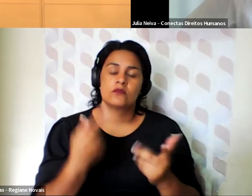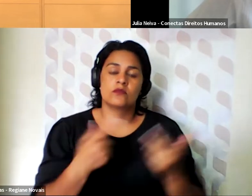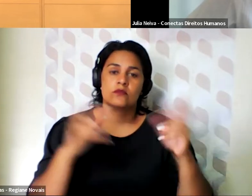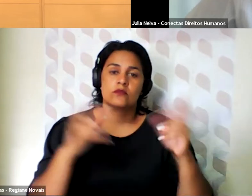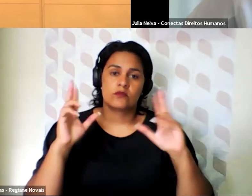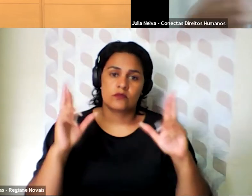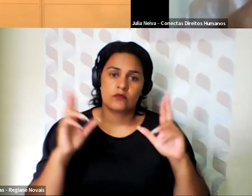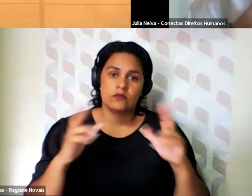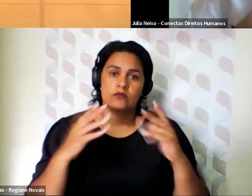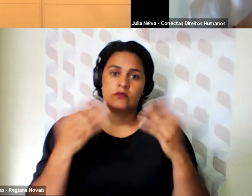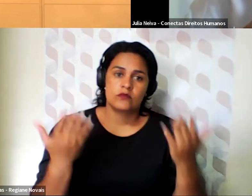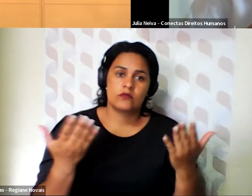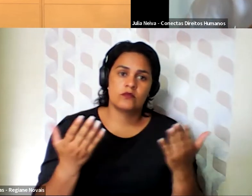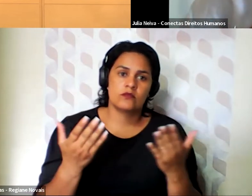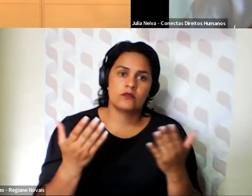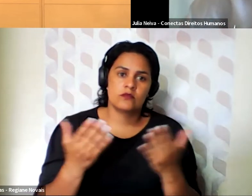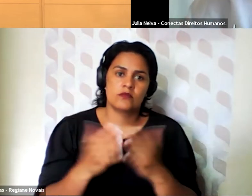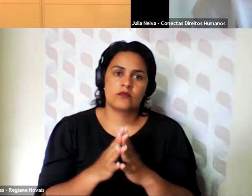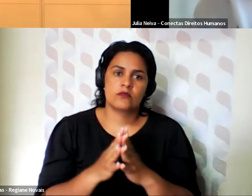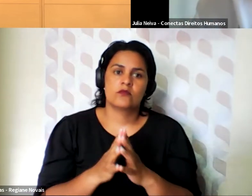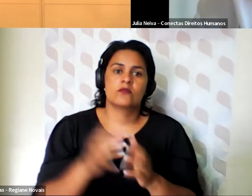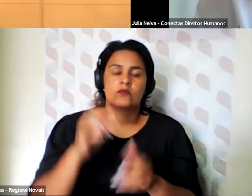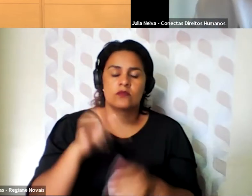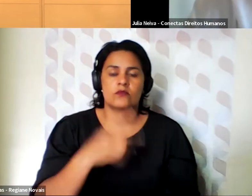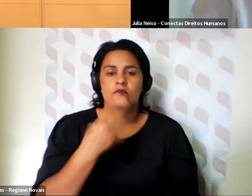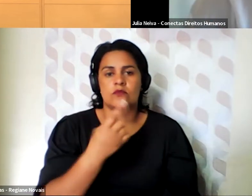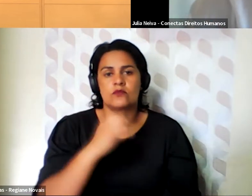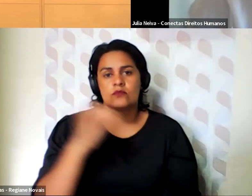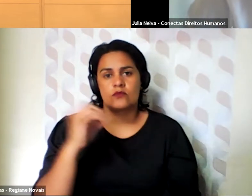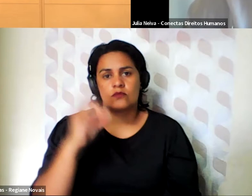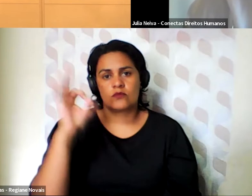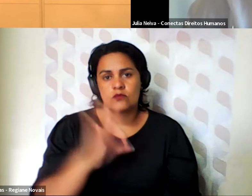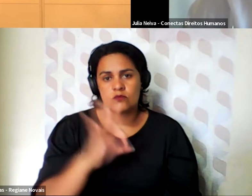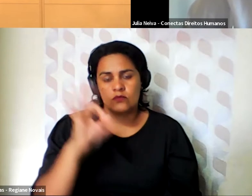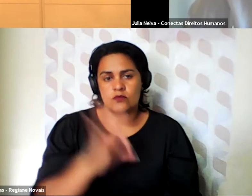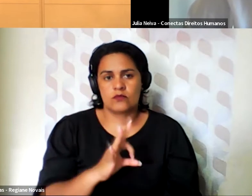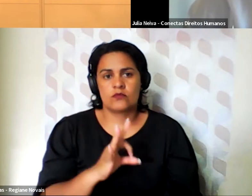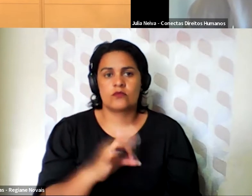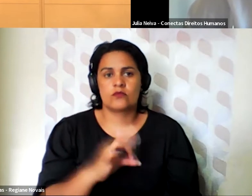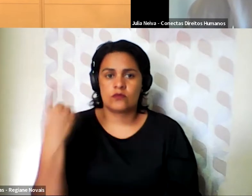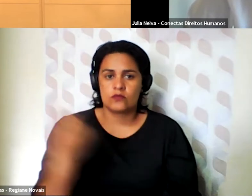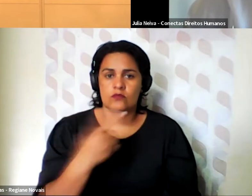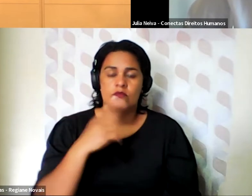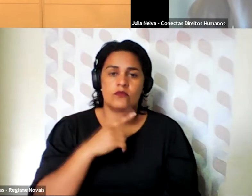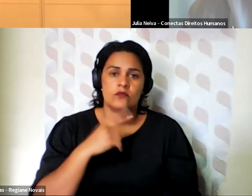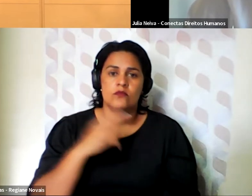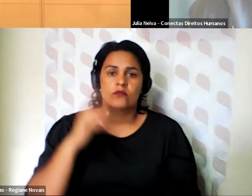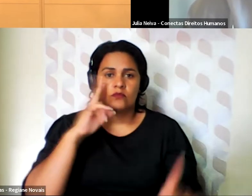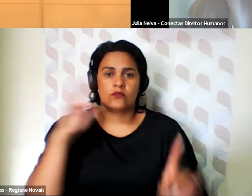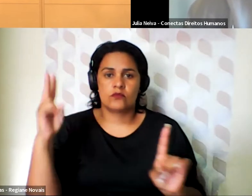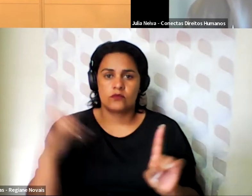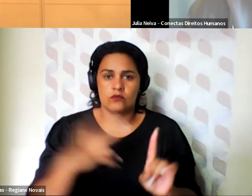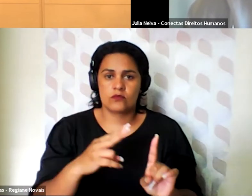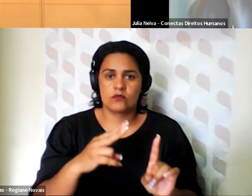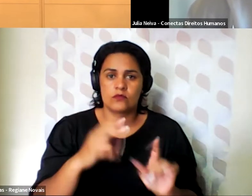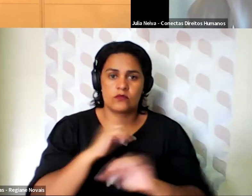talking about the instruments. Of course, for instance, if you take forests, there are no instruments on forests. You have a number of instruments on biodiversity, but we